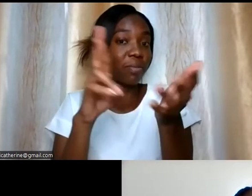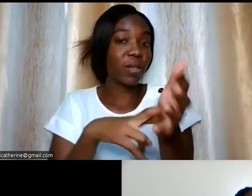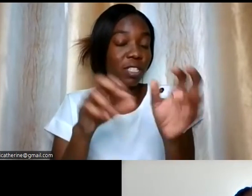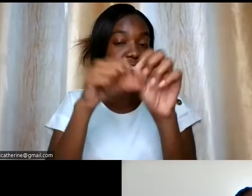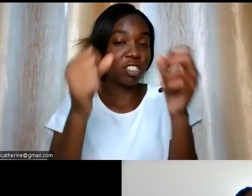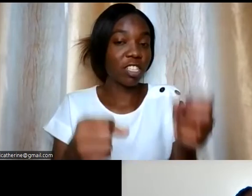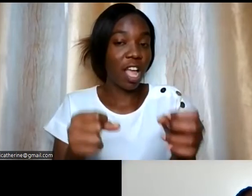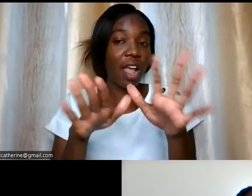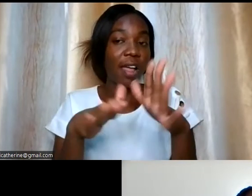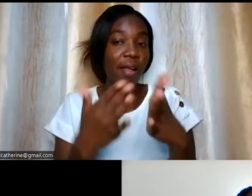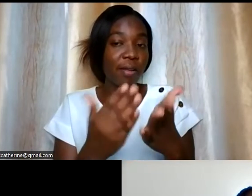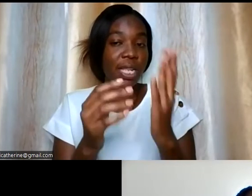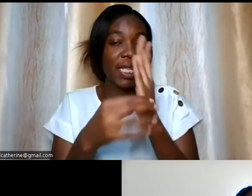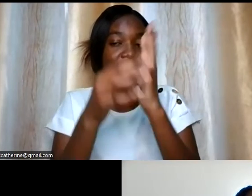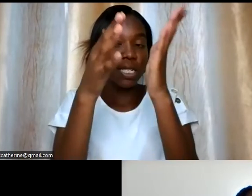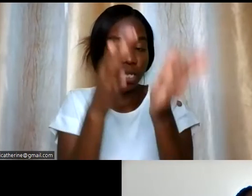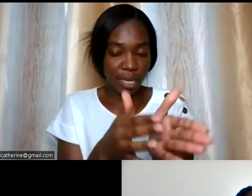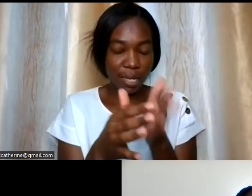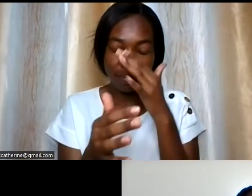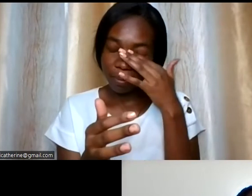far as the leadership